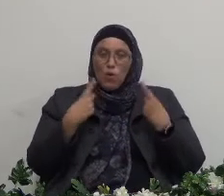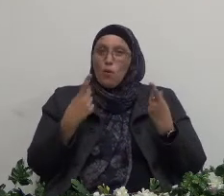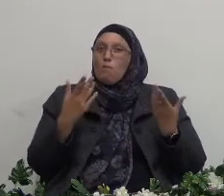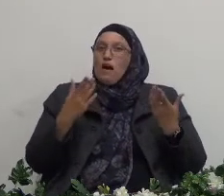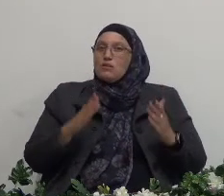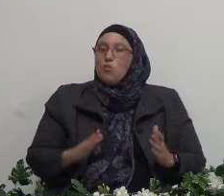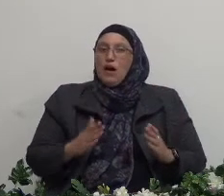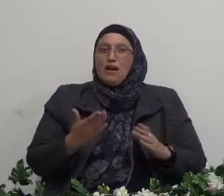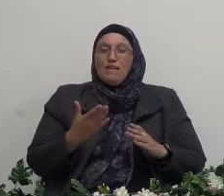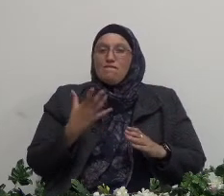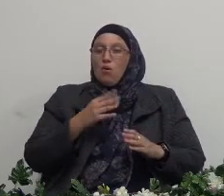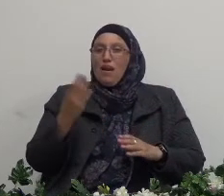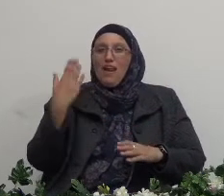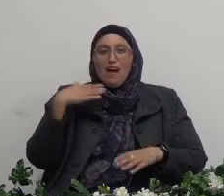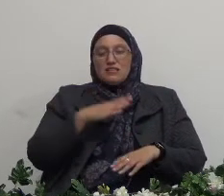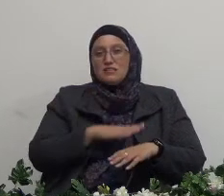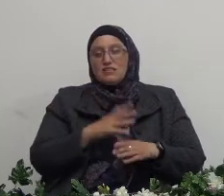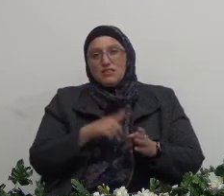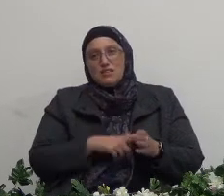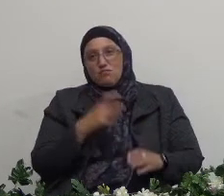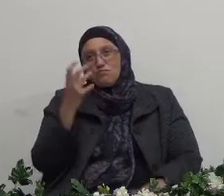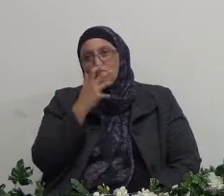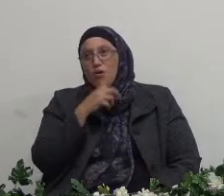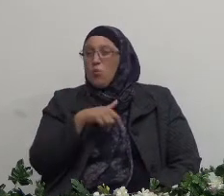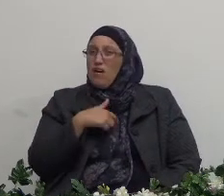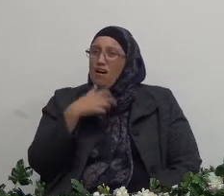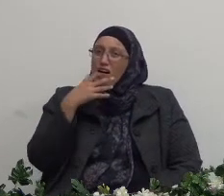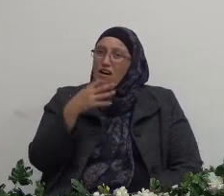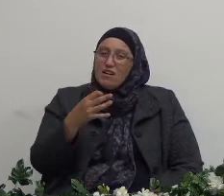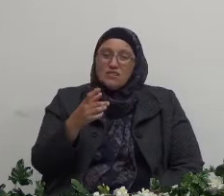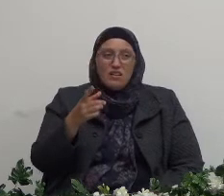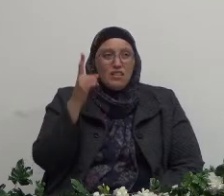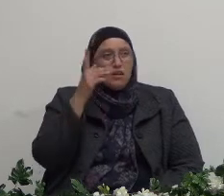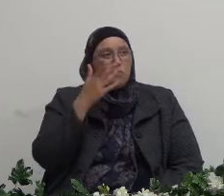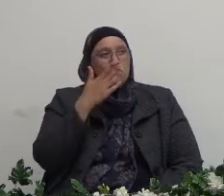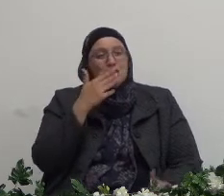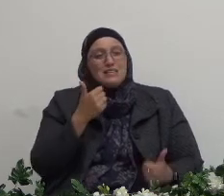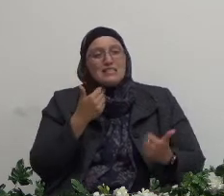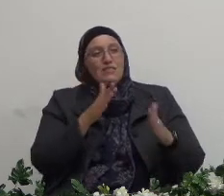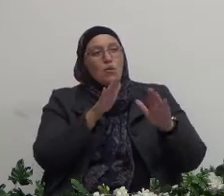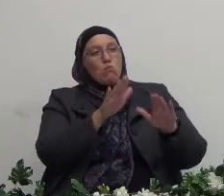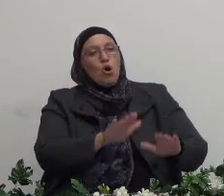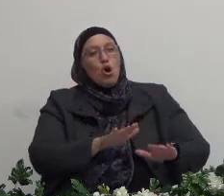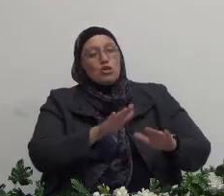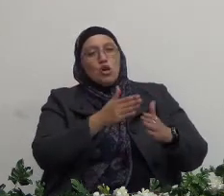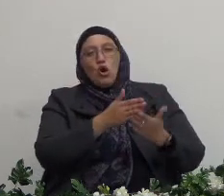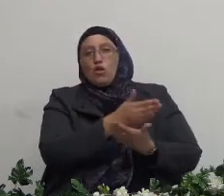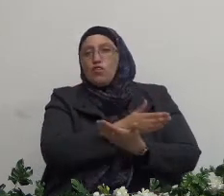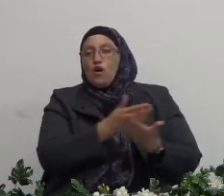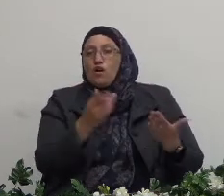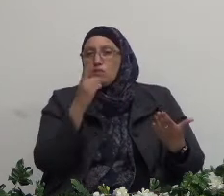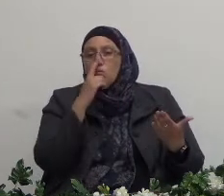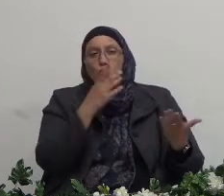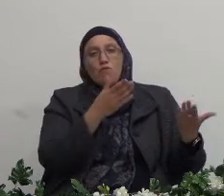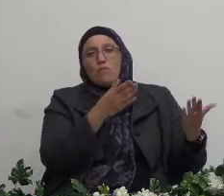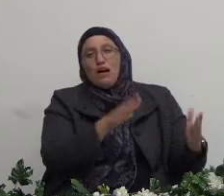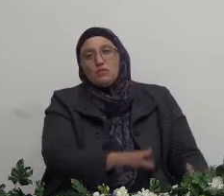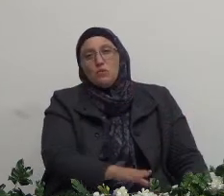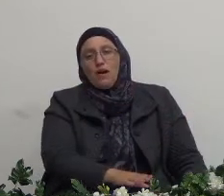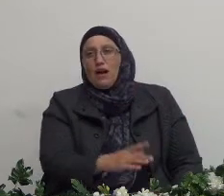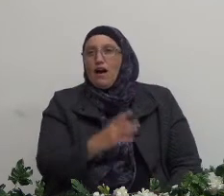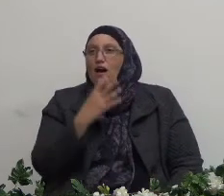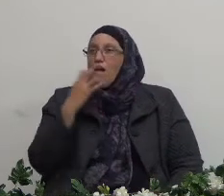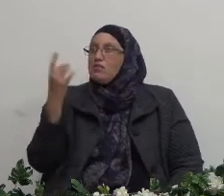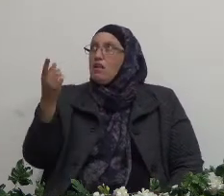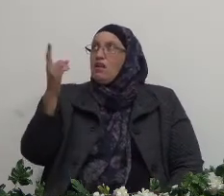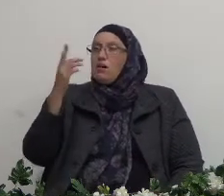to have mercy upon our deceased. We ask Allah Azza wa Jal to cure our sick. We ask Allah Azza wa